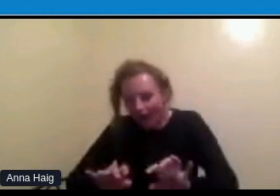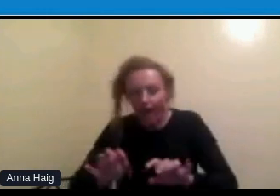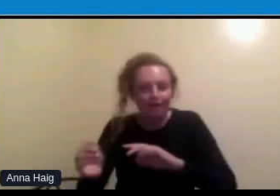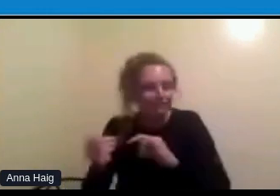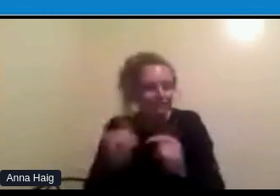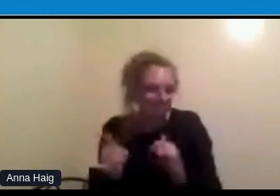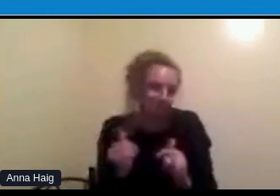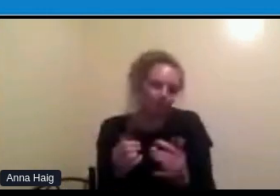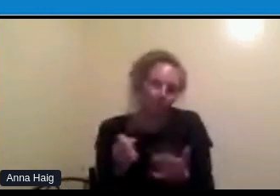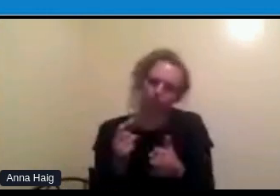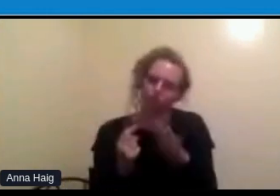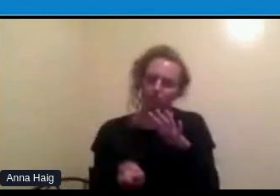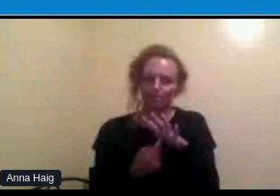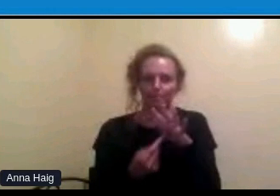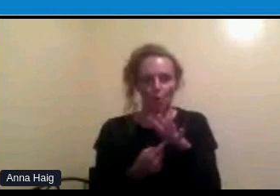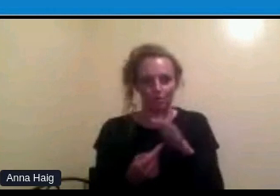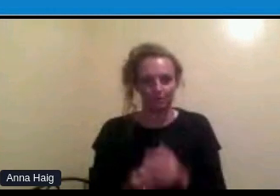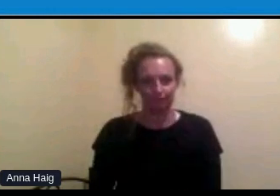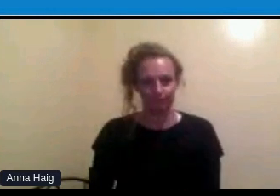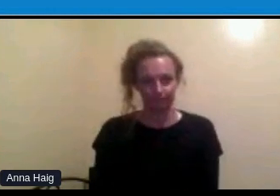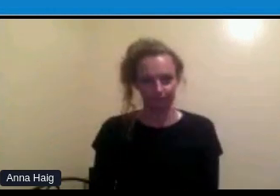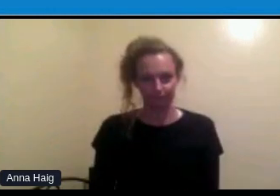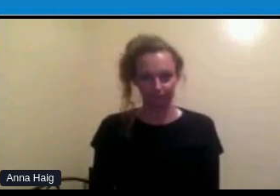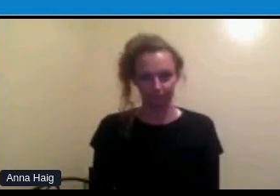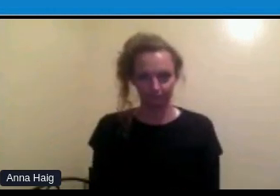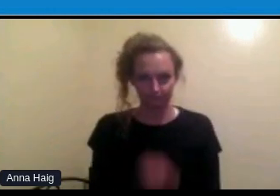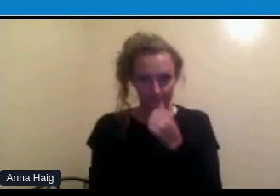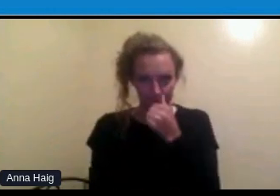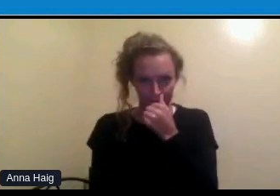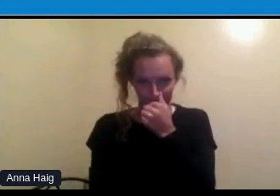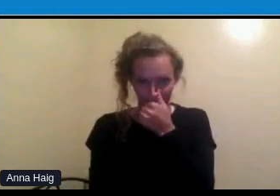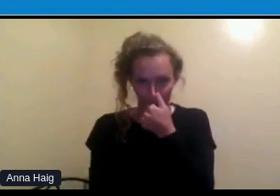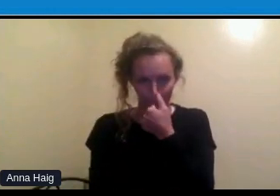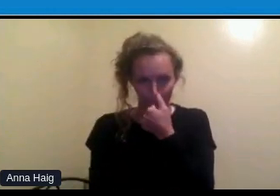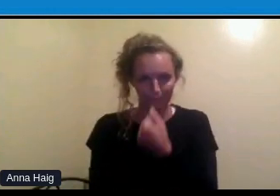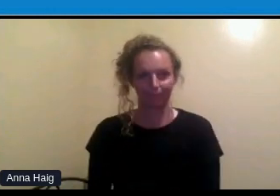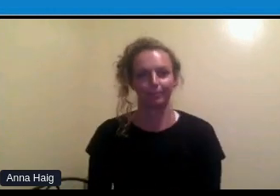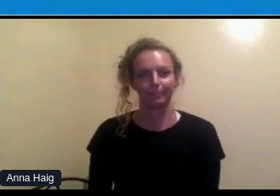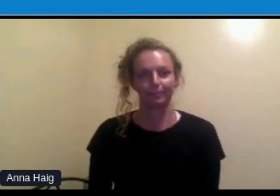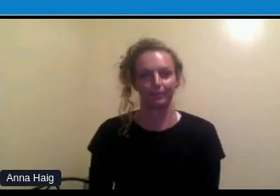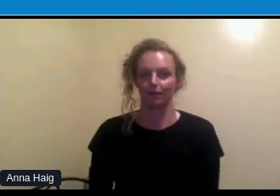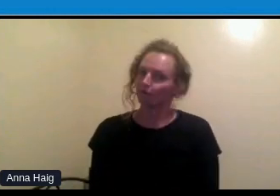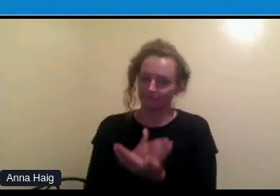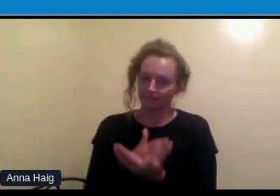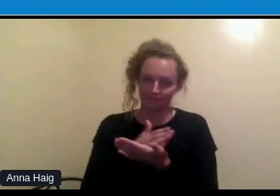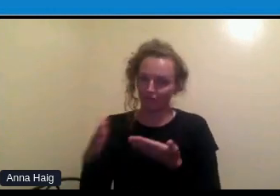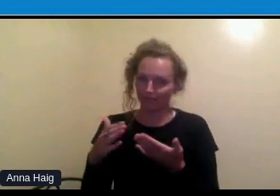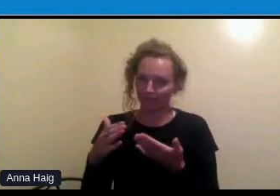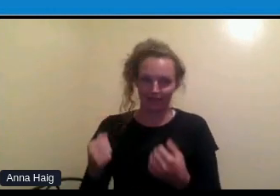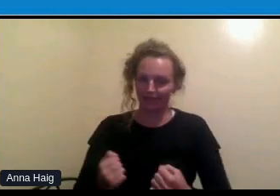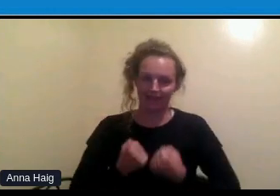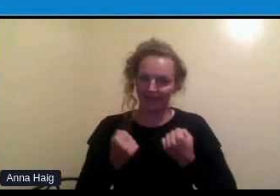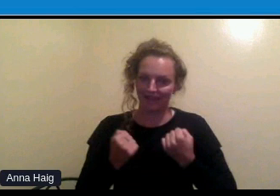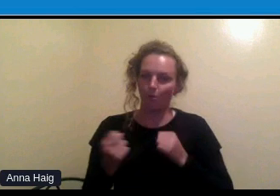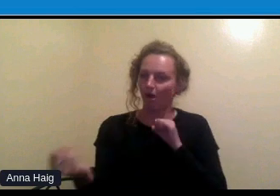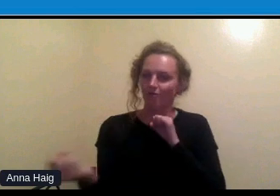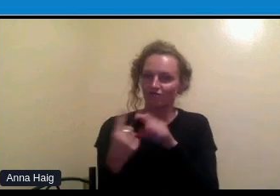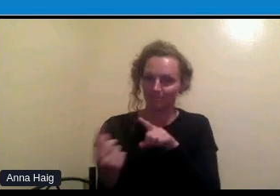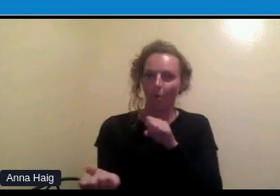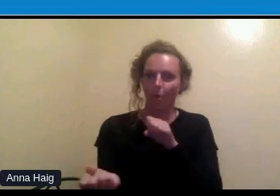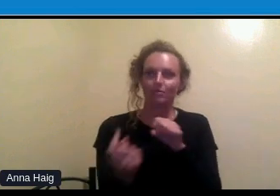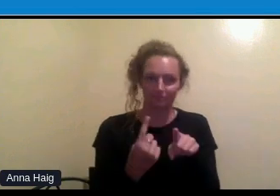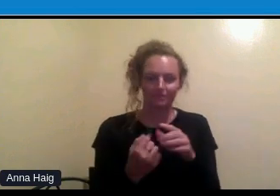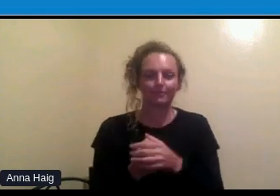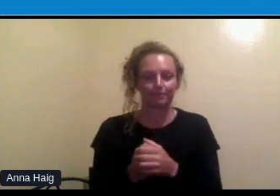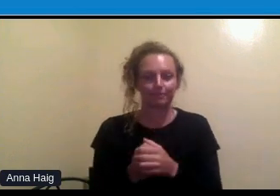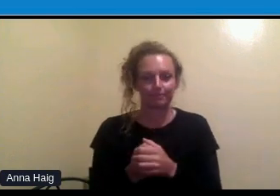people. Absolutely. Yeah, it came through so clearly in our respondents on talking about try before you buy. What we